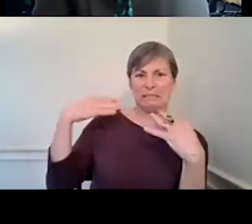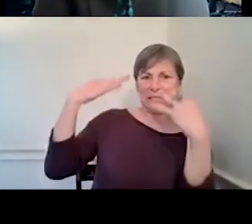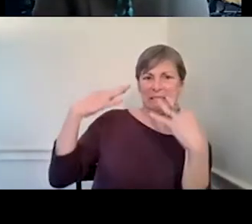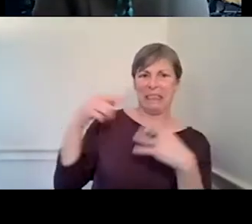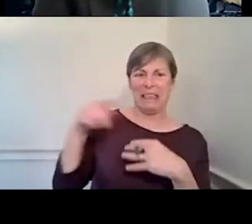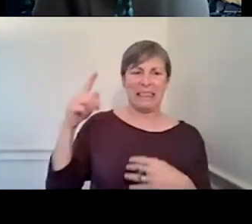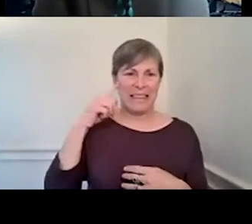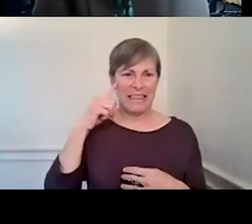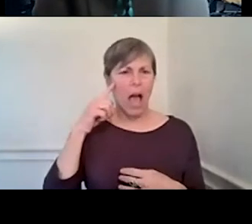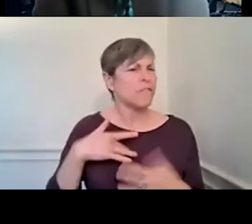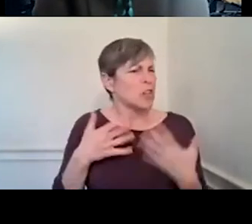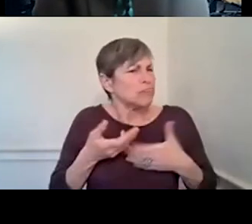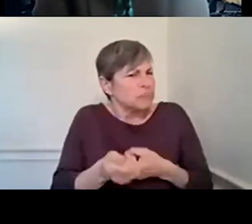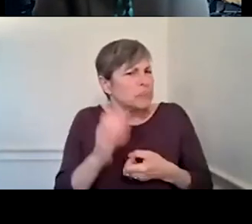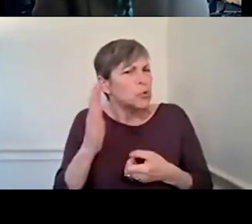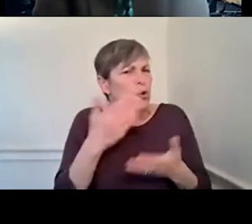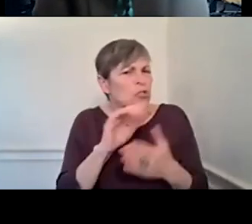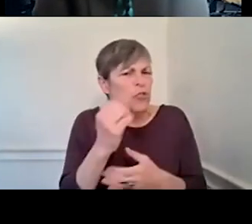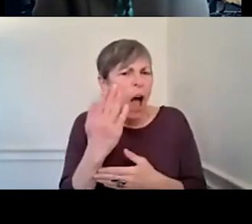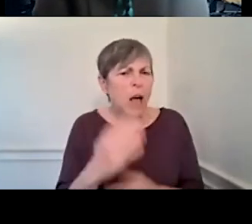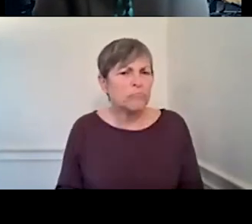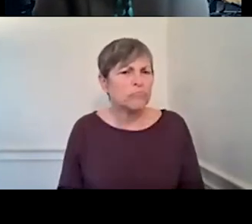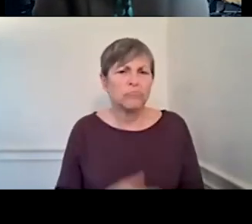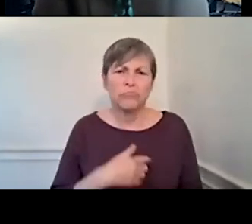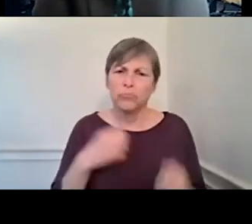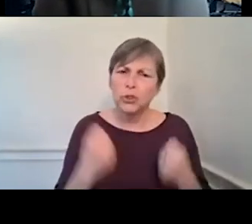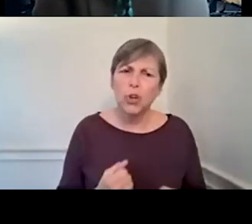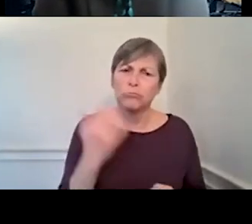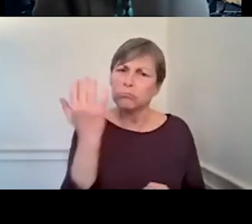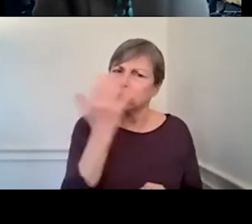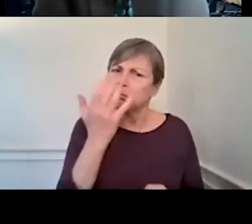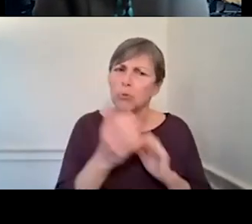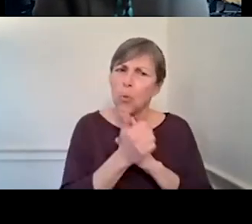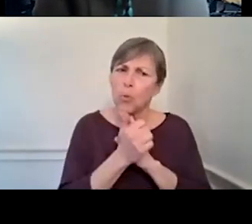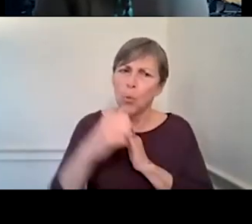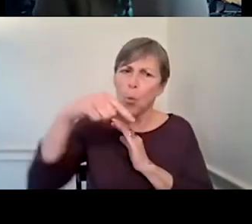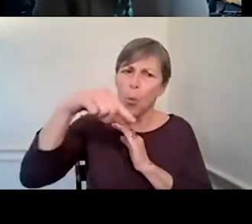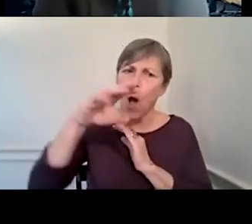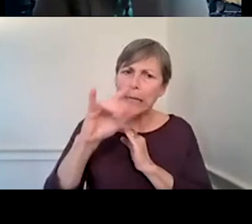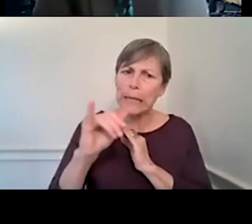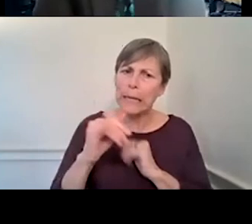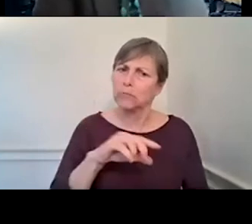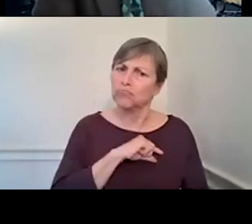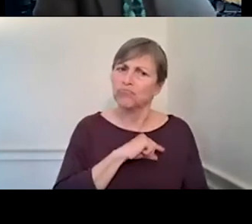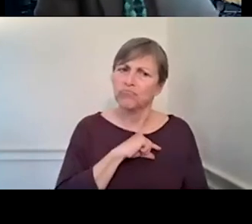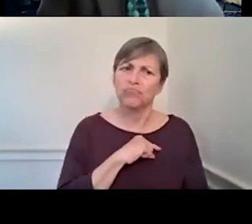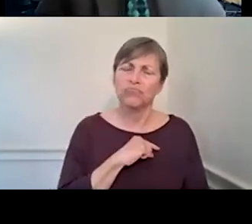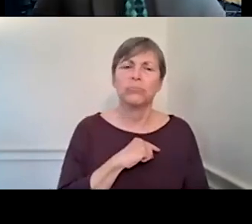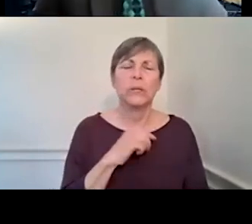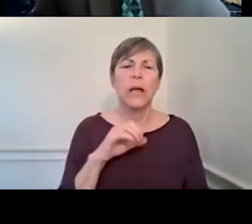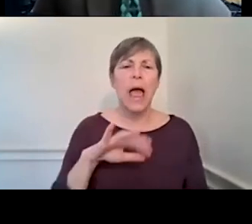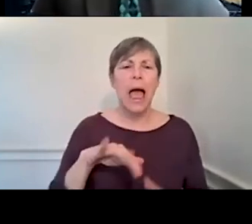But I knew I did a good job because quality is my nature. So the way I overcame